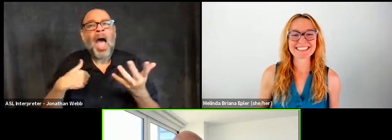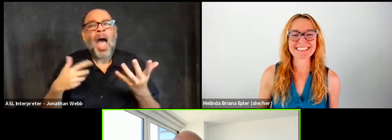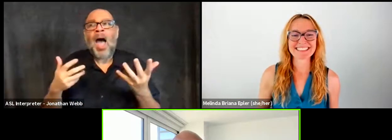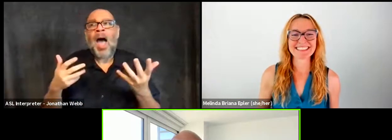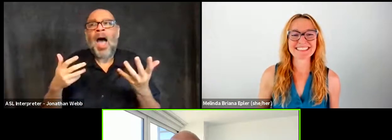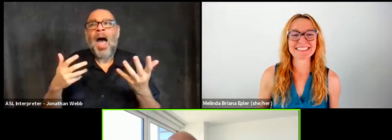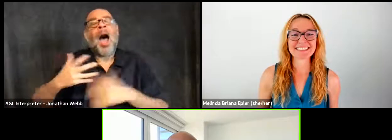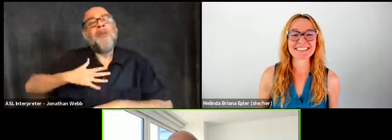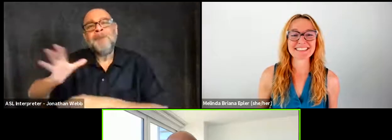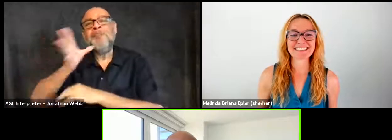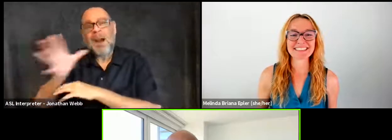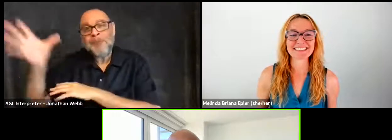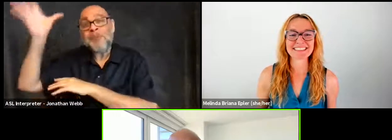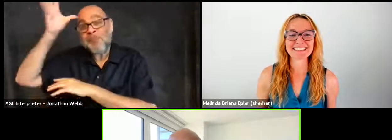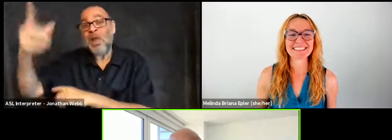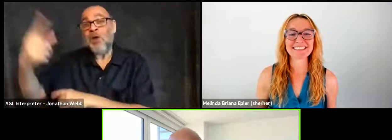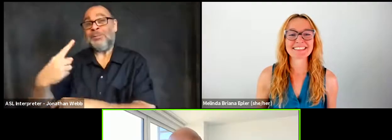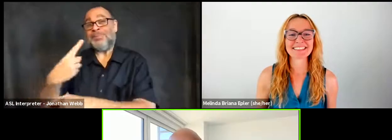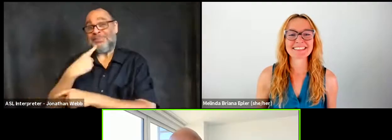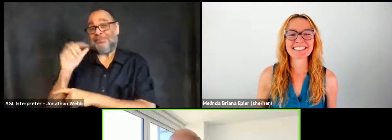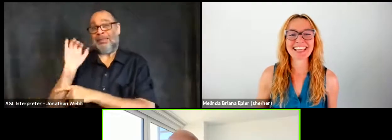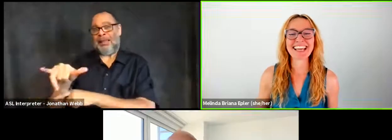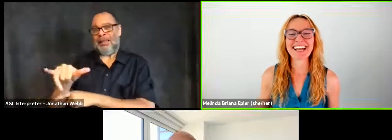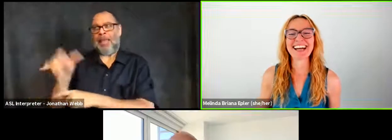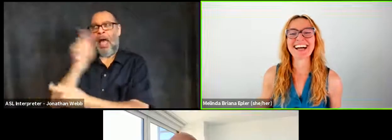actually told, I'm not sure my parents actually told me that. So I take that back.